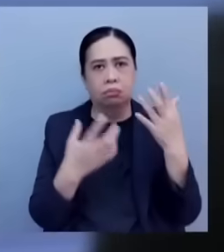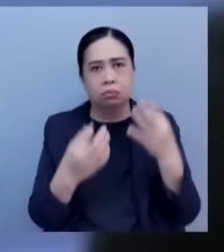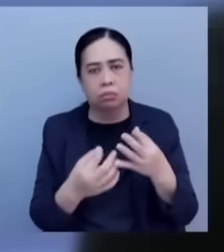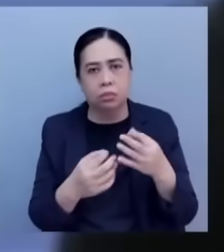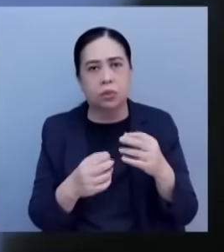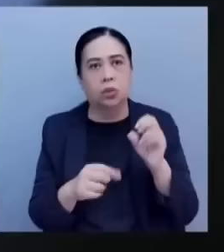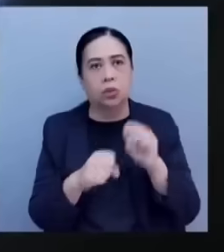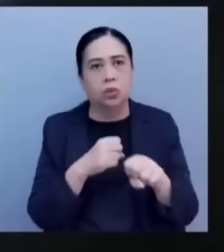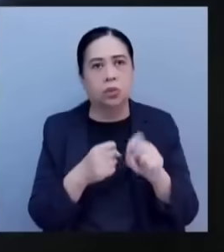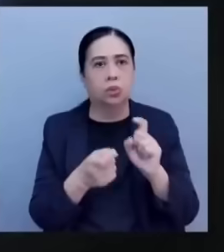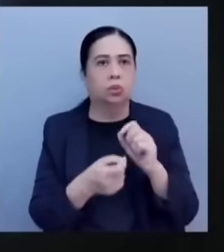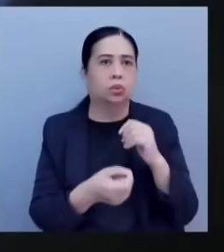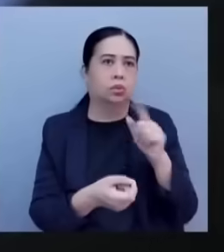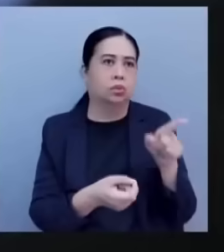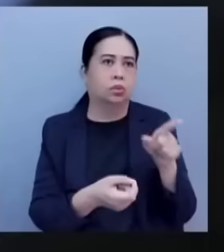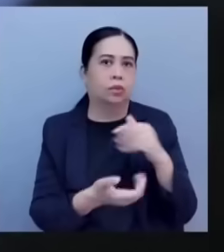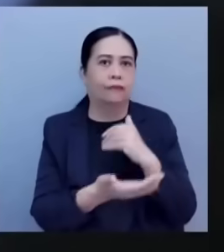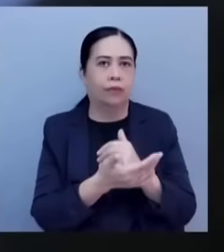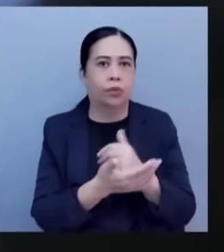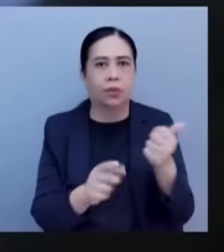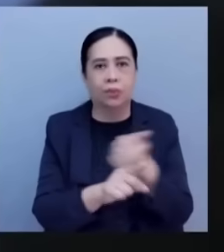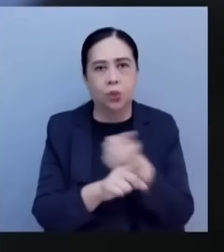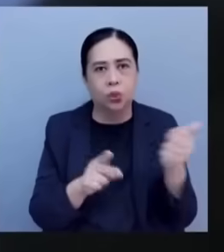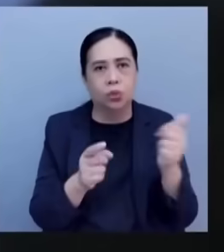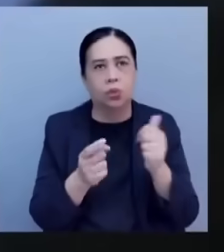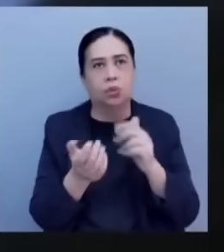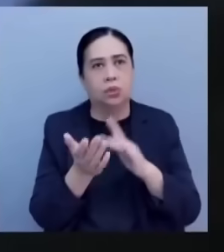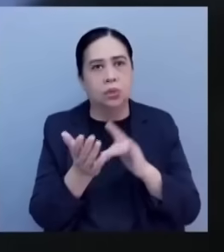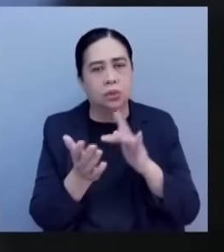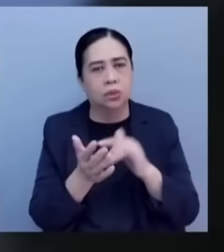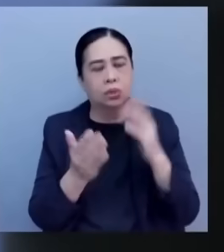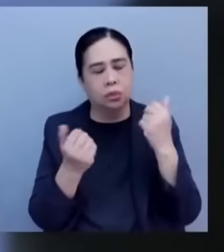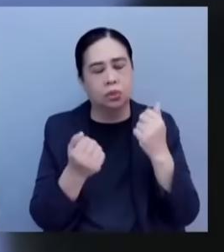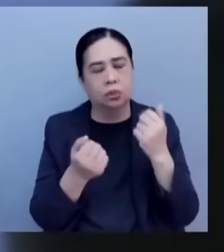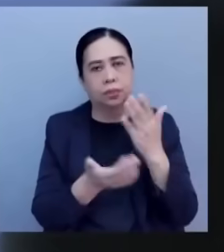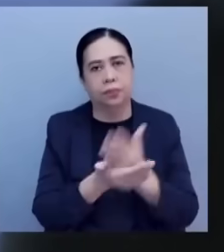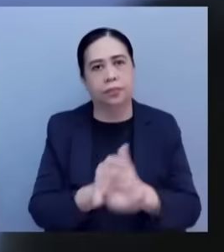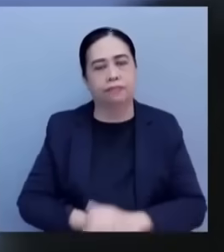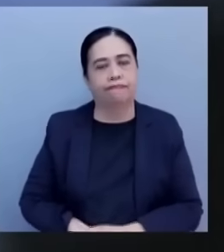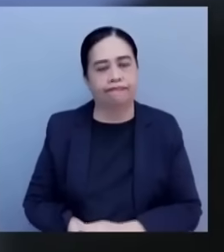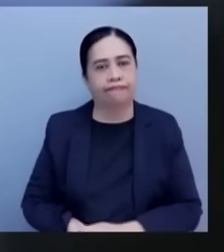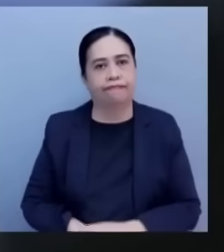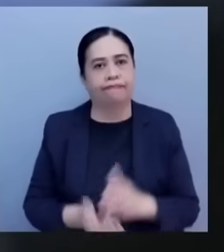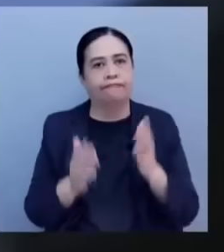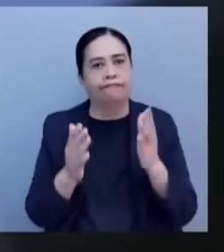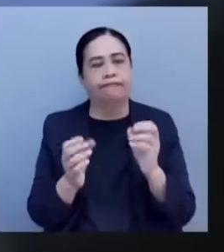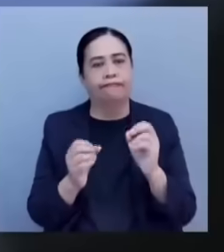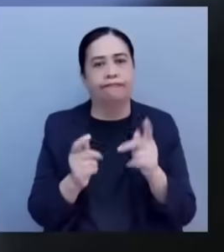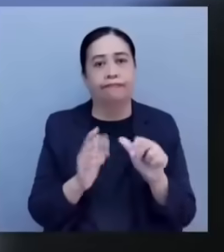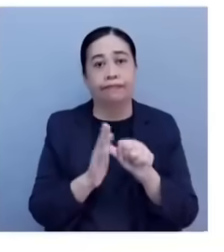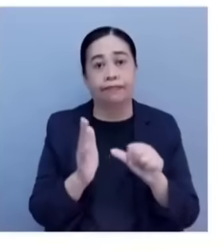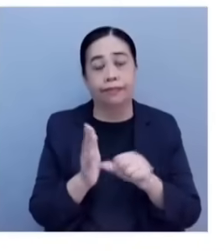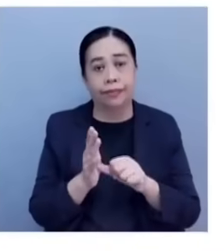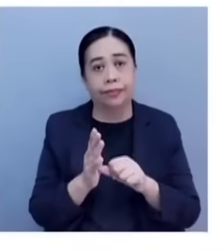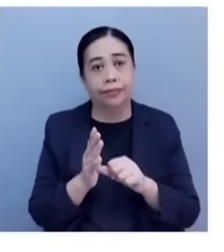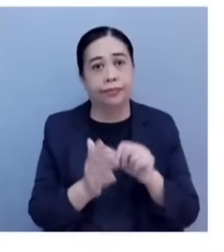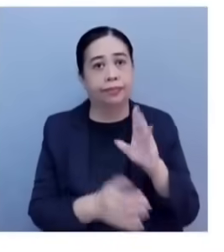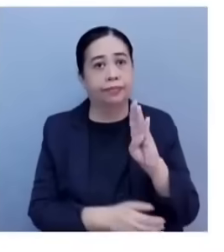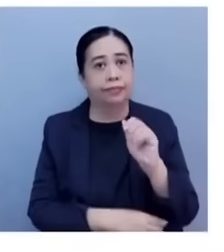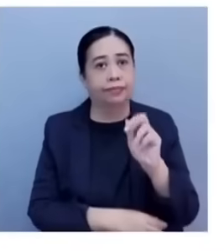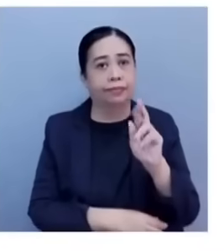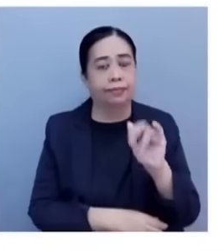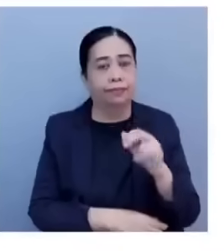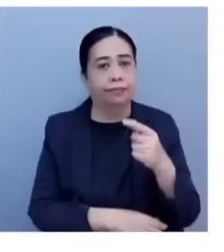abuse that is opened by allowing that can be closed. All right, we're going to have to leave it at that. Attorney Barry